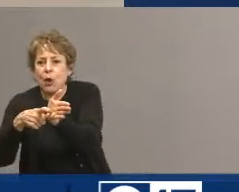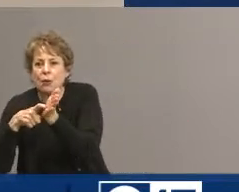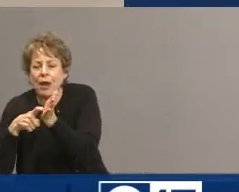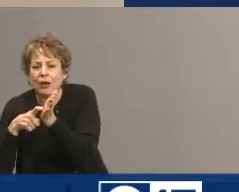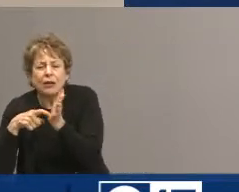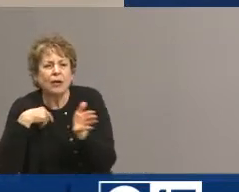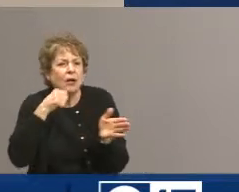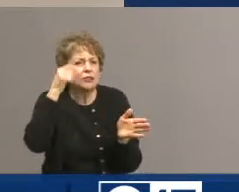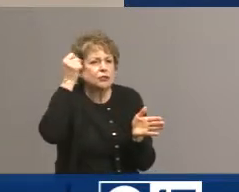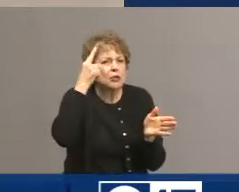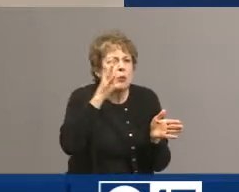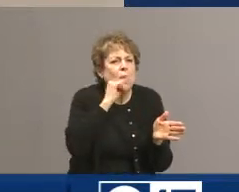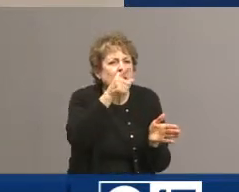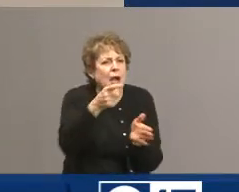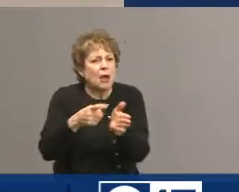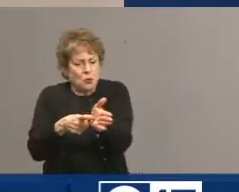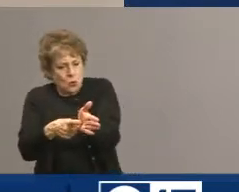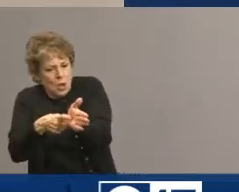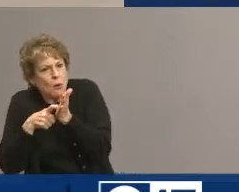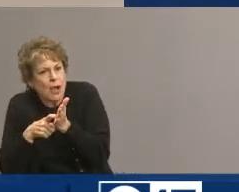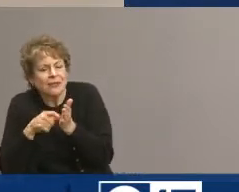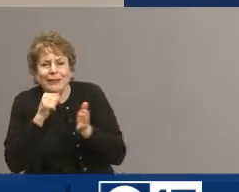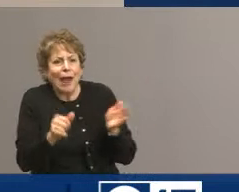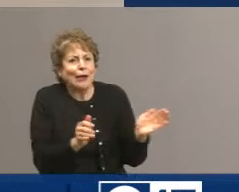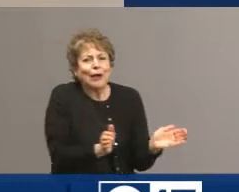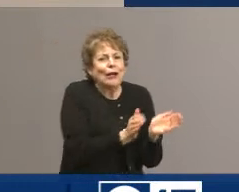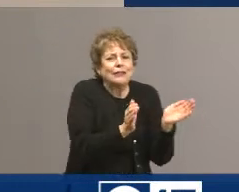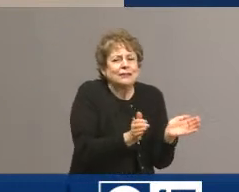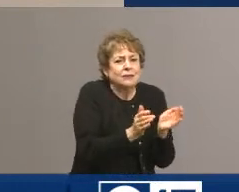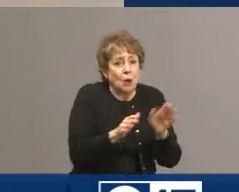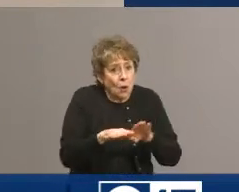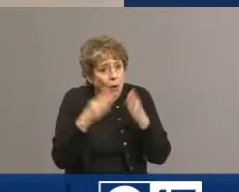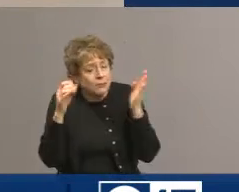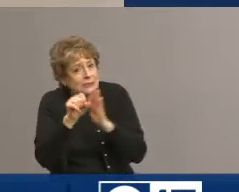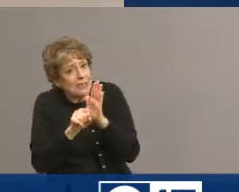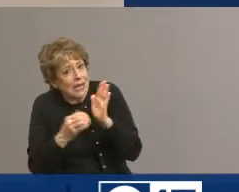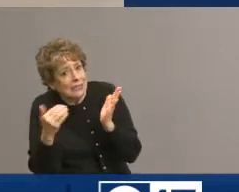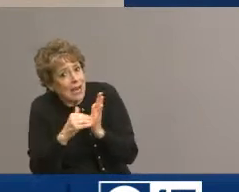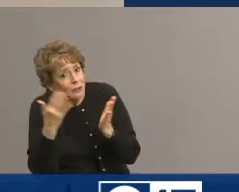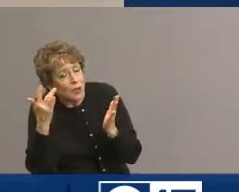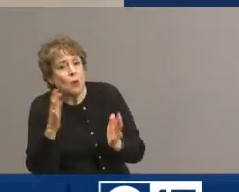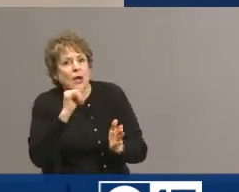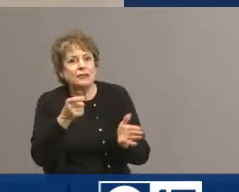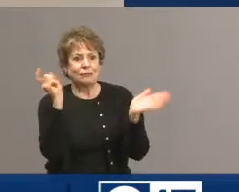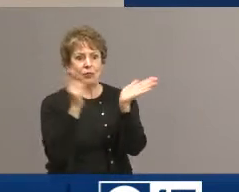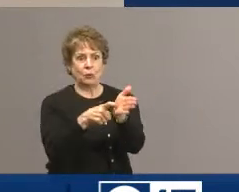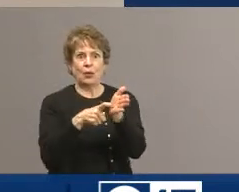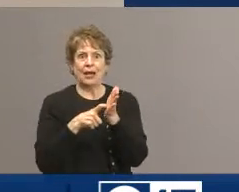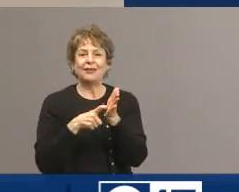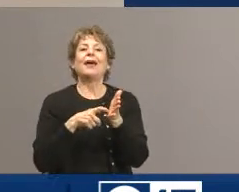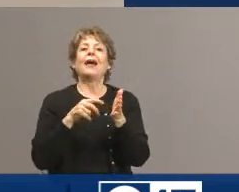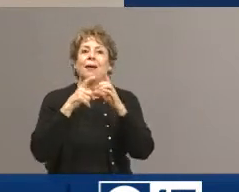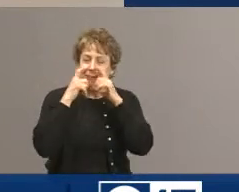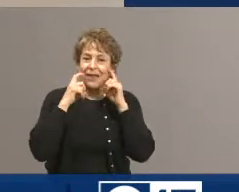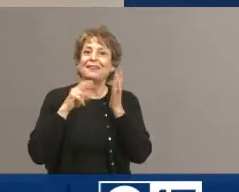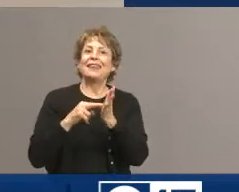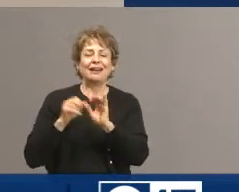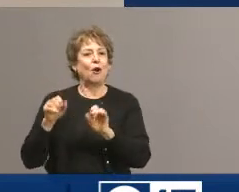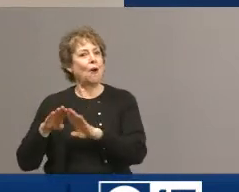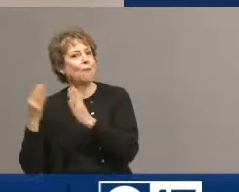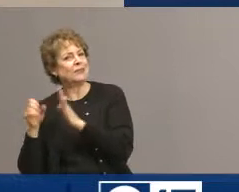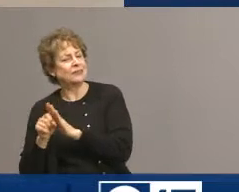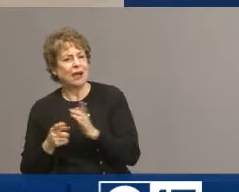when you opened back up, that you didn't say you can open back up, but you have to wear masks, or we're going to allow